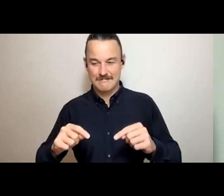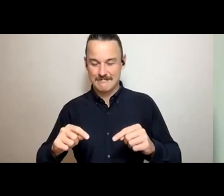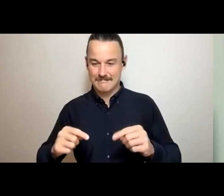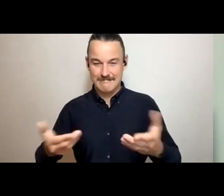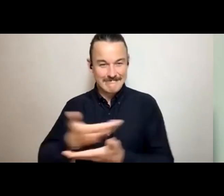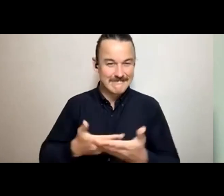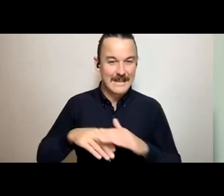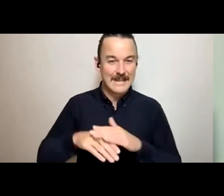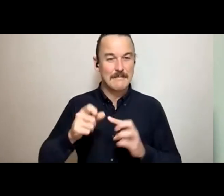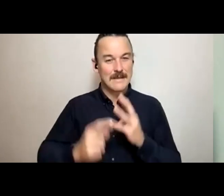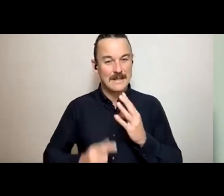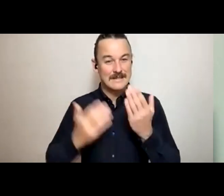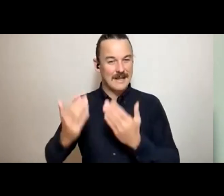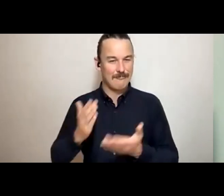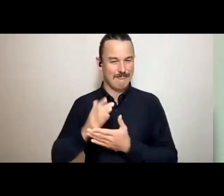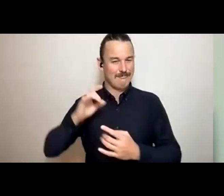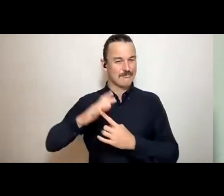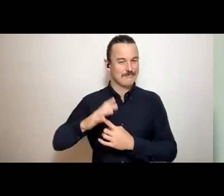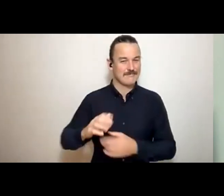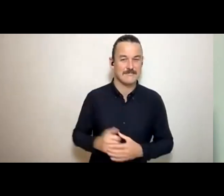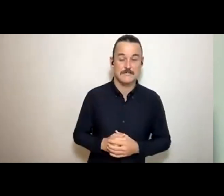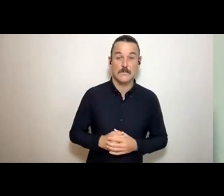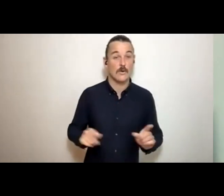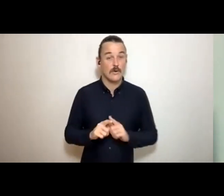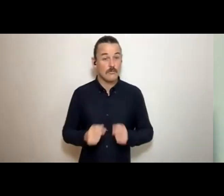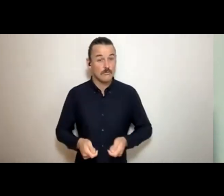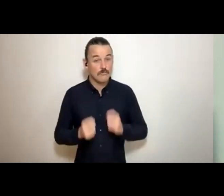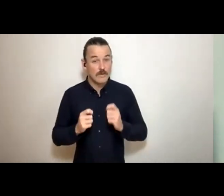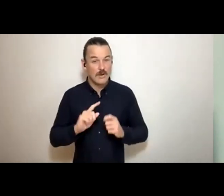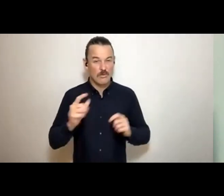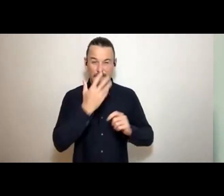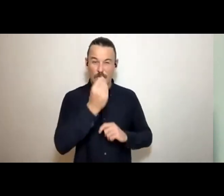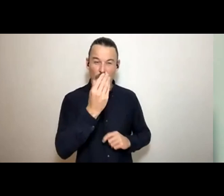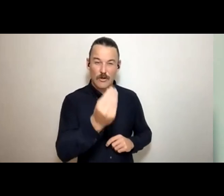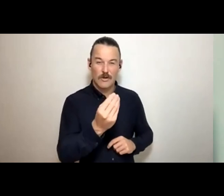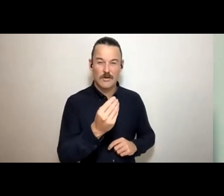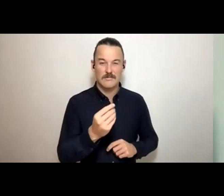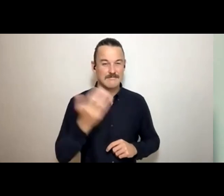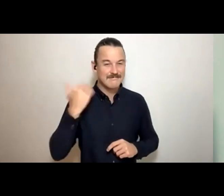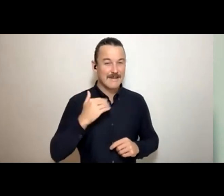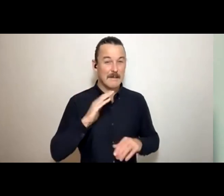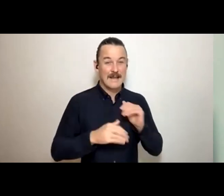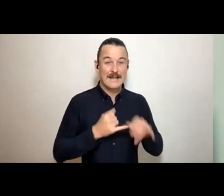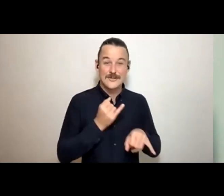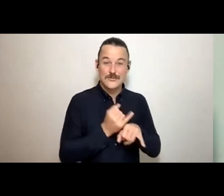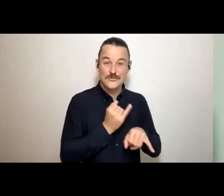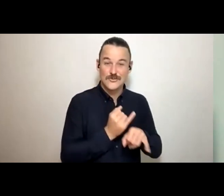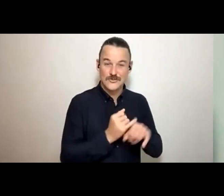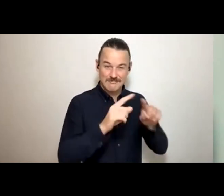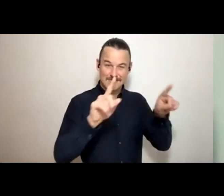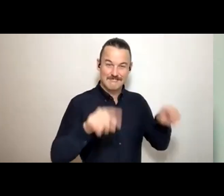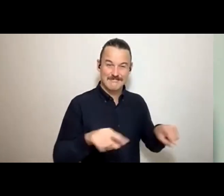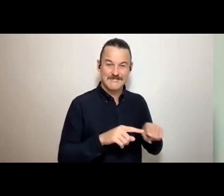and that those images, which are so important of the institutions that we have to think that we are both sociology helps us